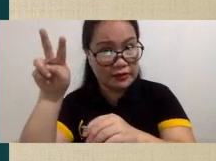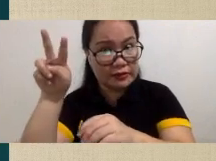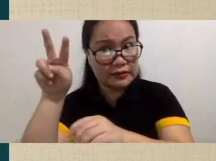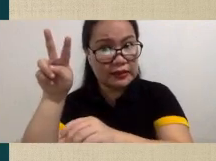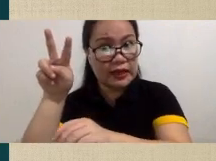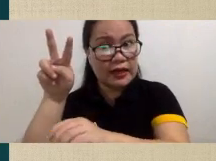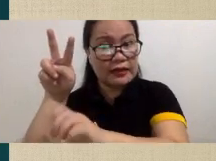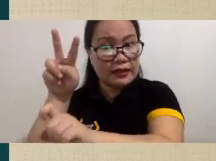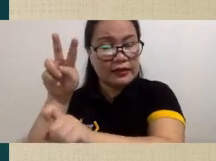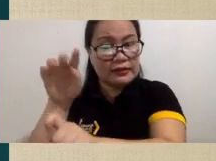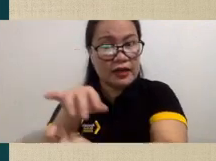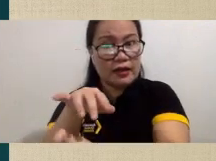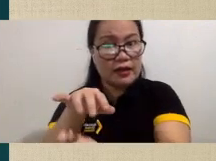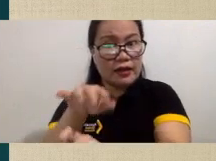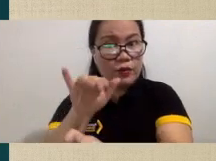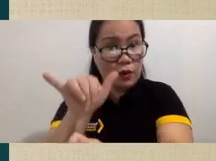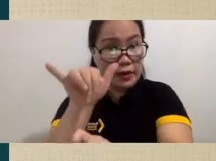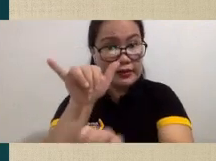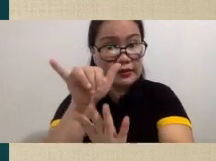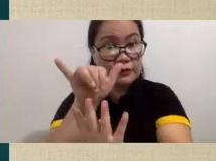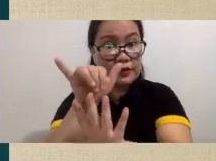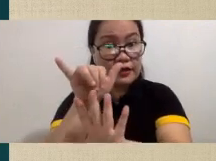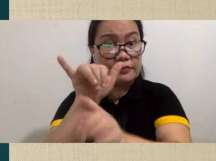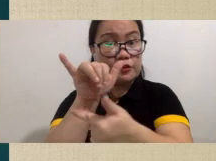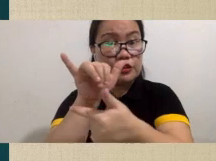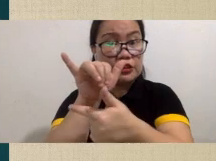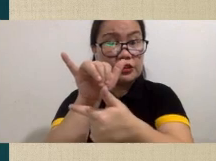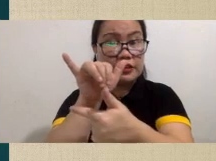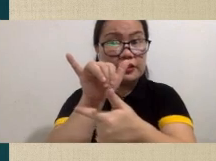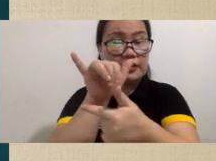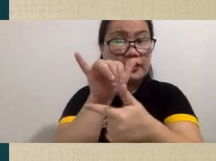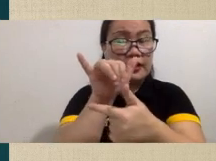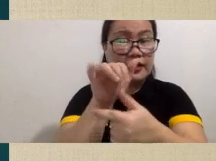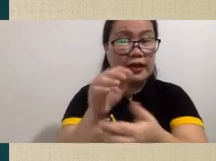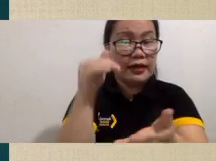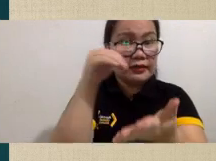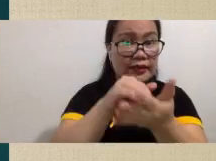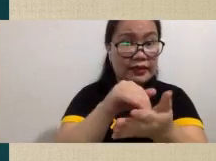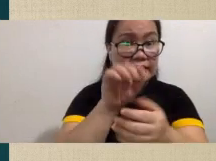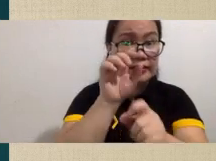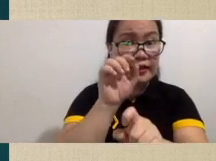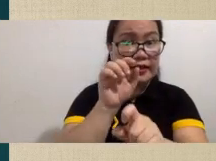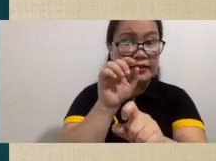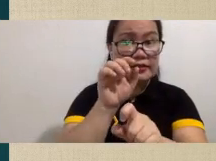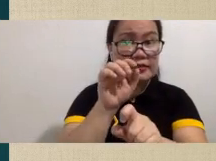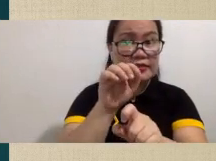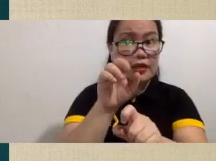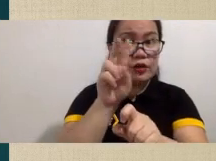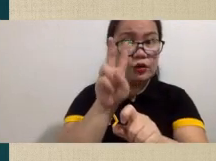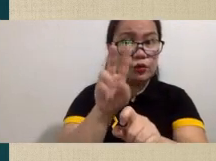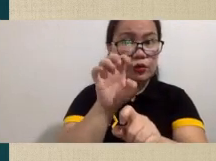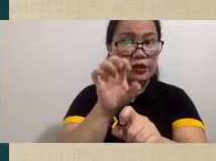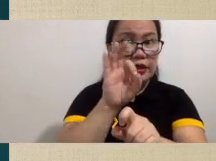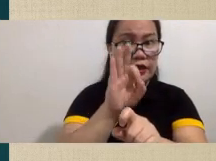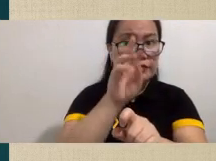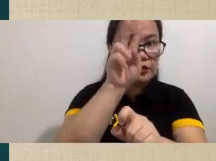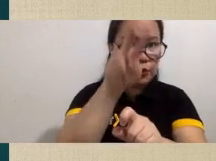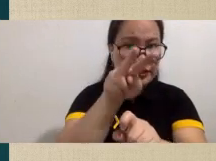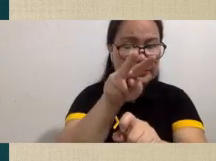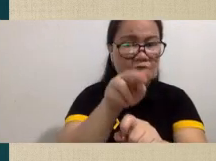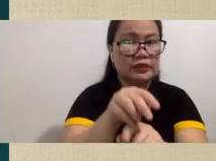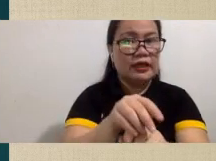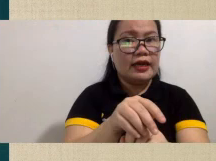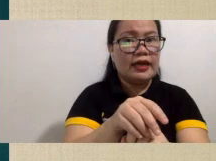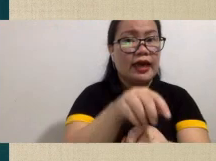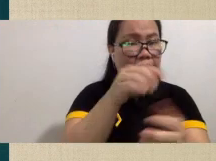2ef squared. Our y is 5g. And then x again, we have